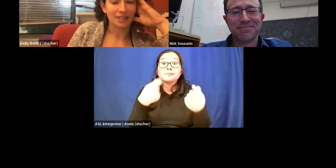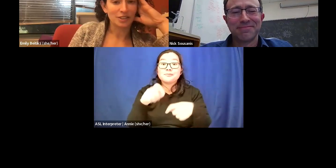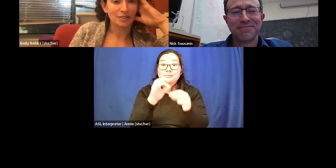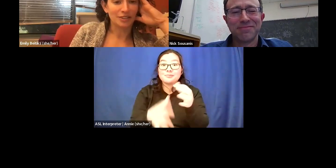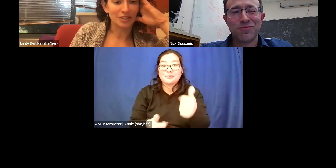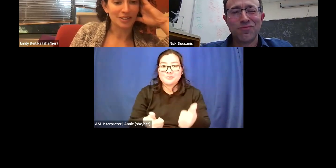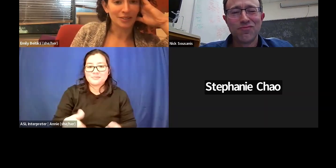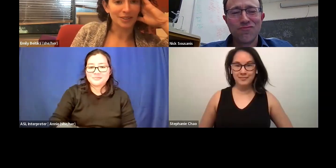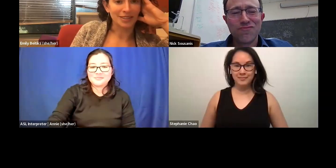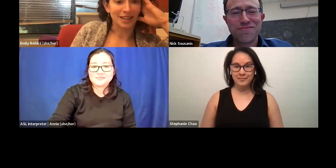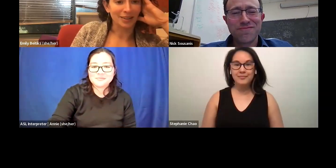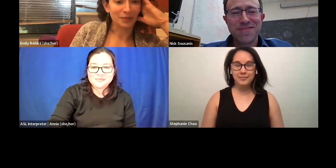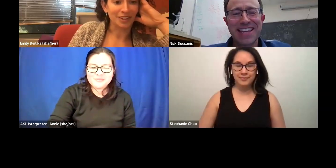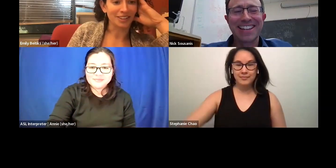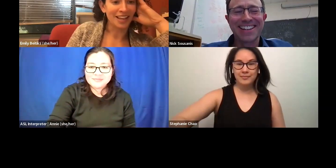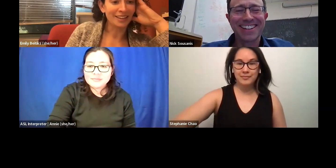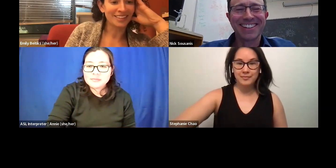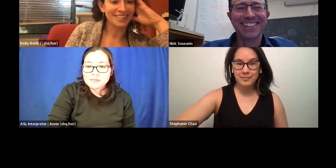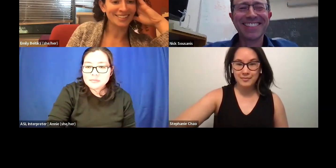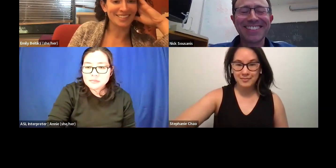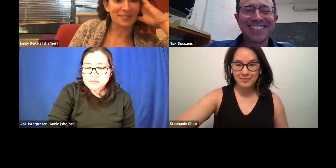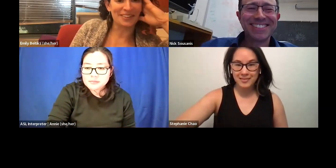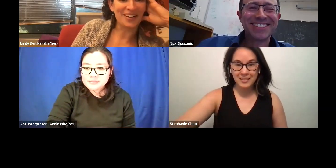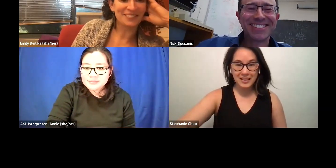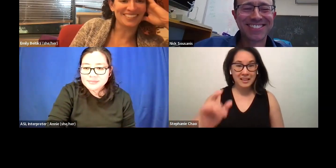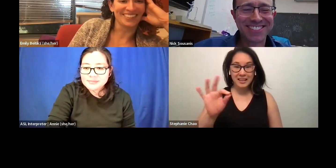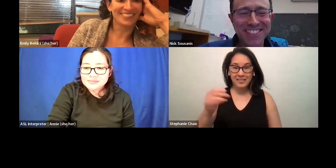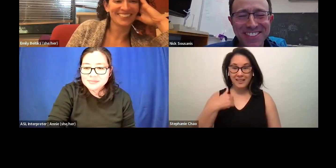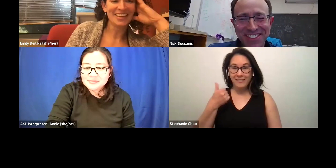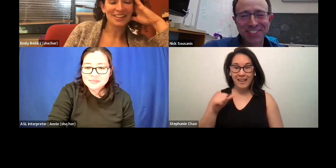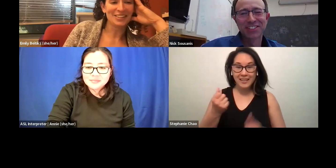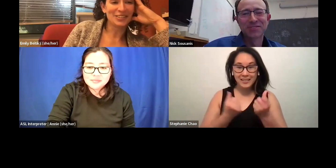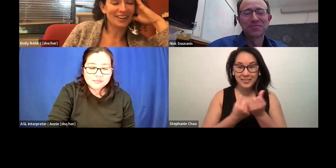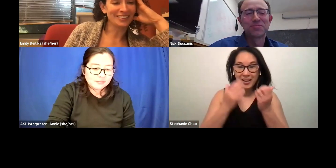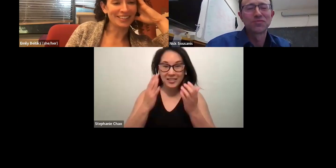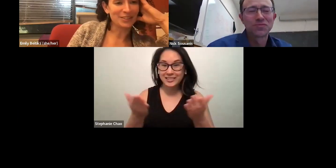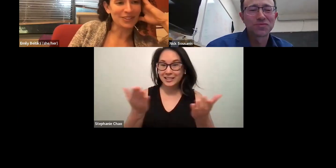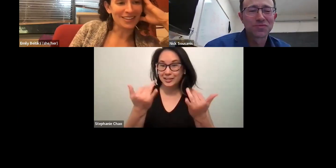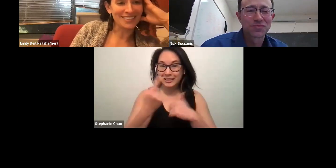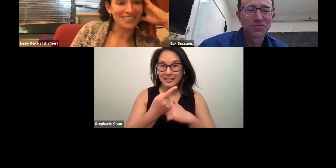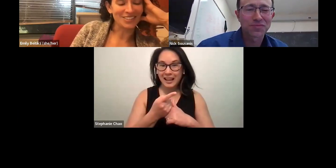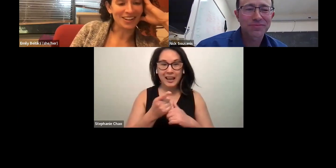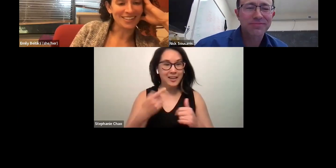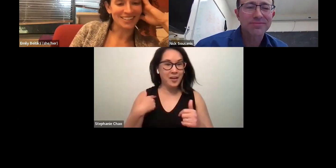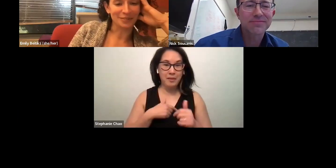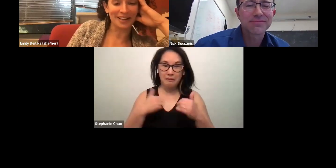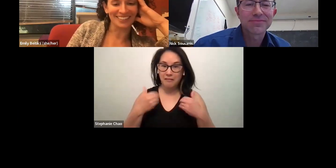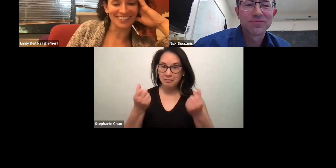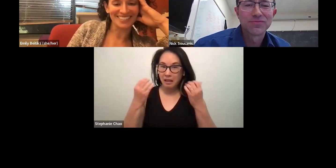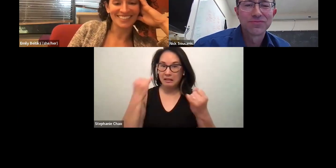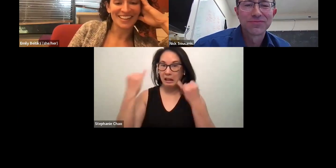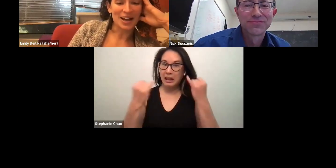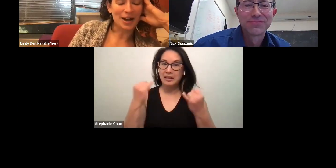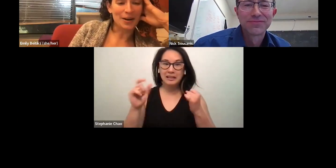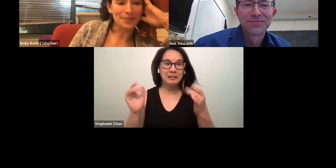Yeah, in case there's any funders out there today, we've got a lot of ideas coming up, so you know how to connect with us and Josh and our